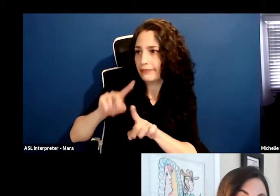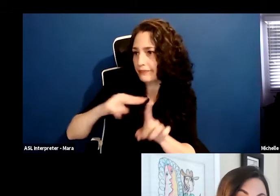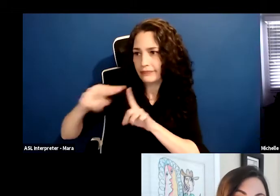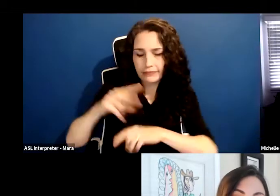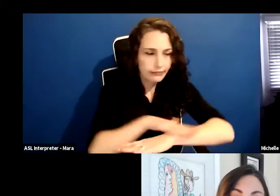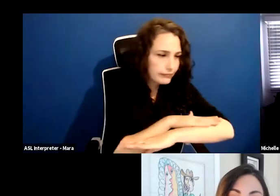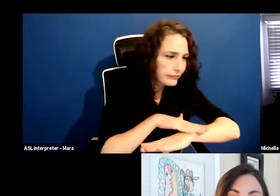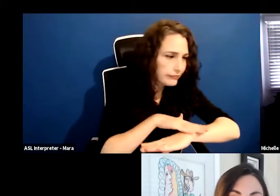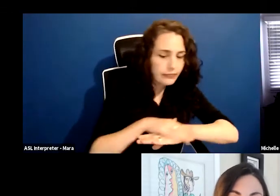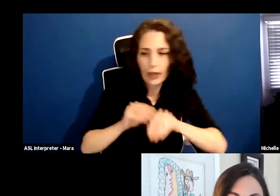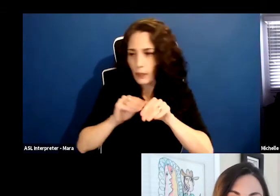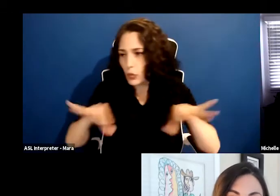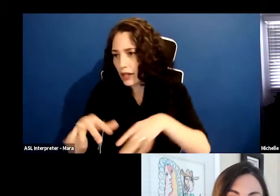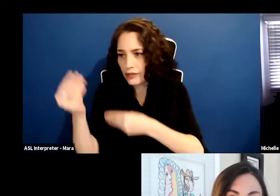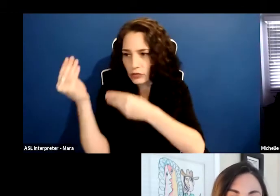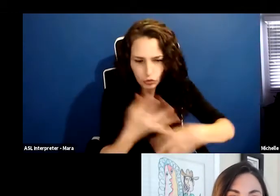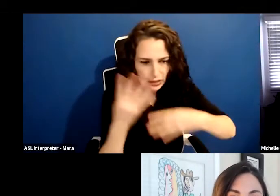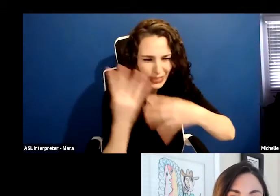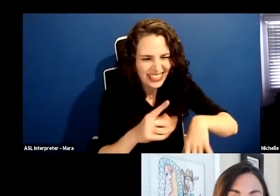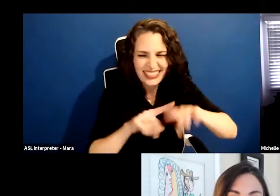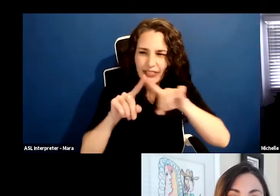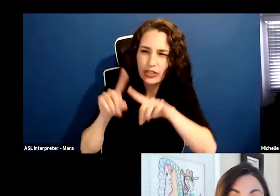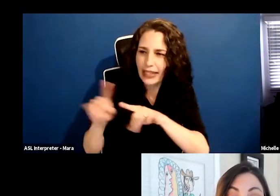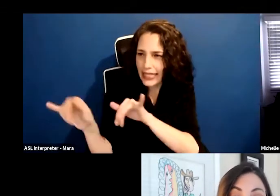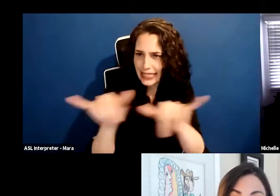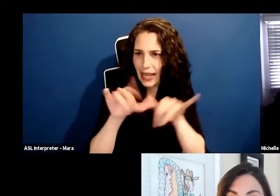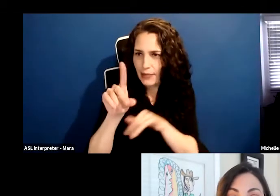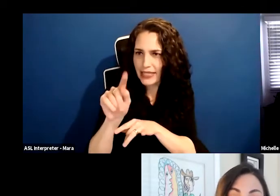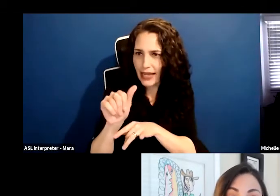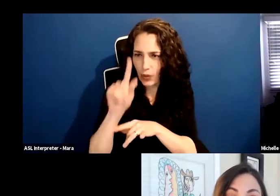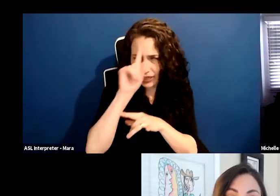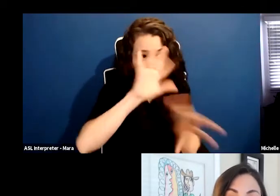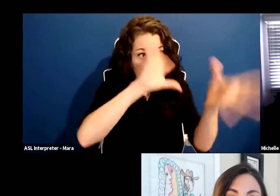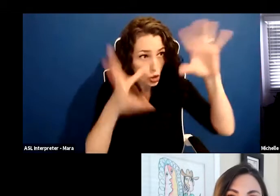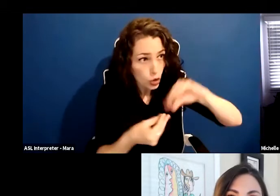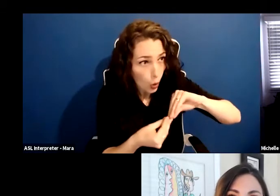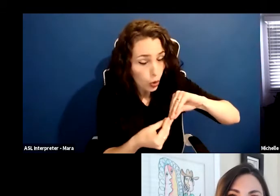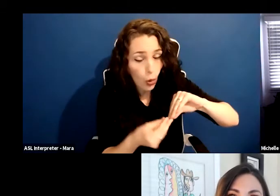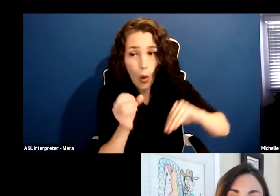cable, streaming. We can look at this same data by total. We can look at it